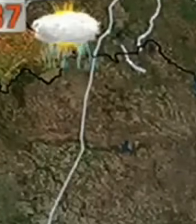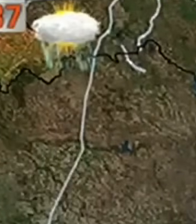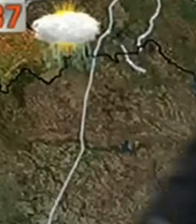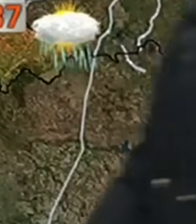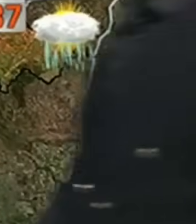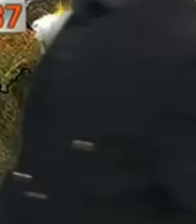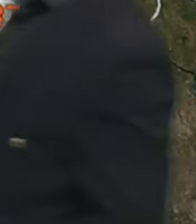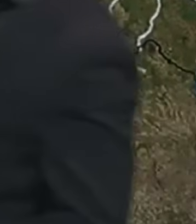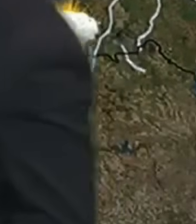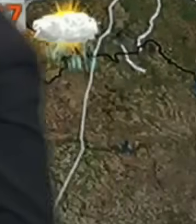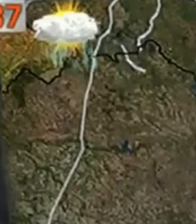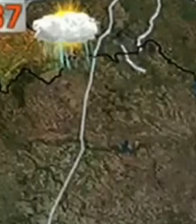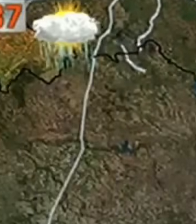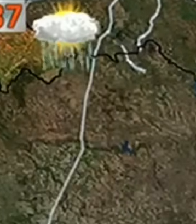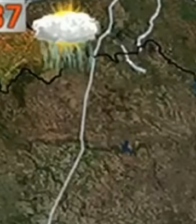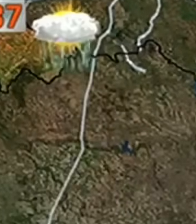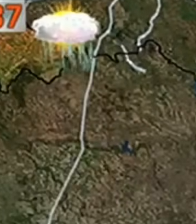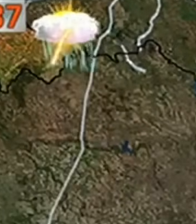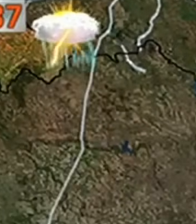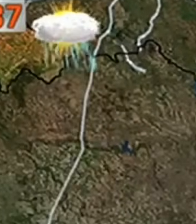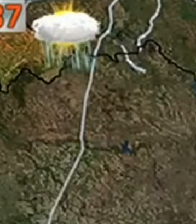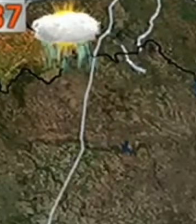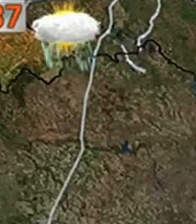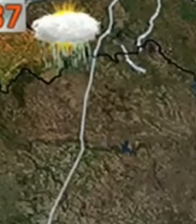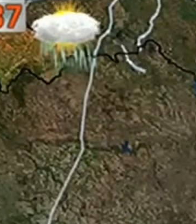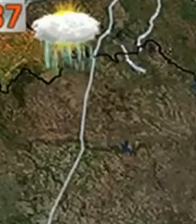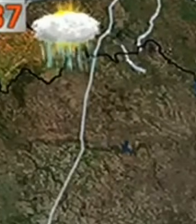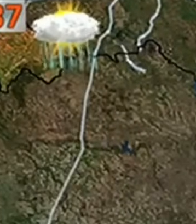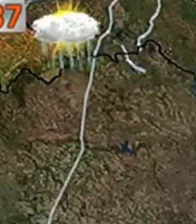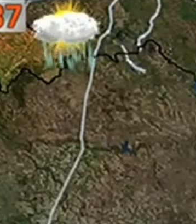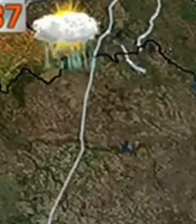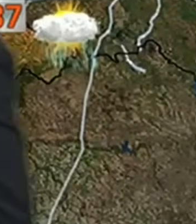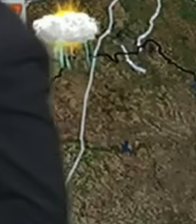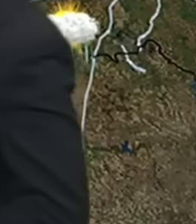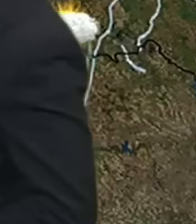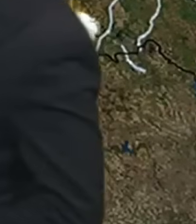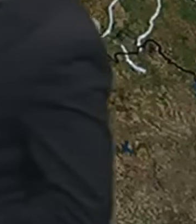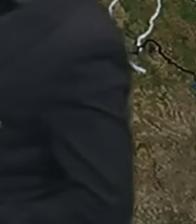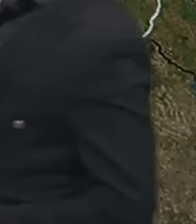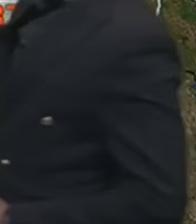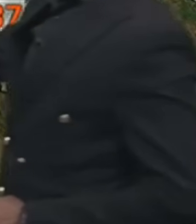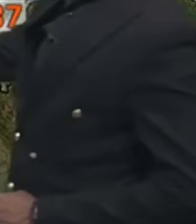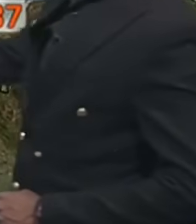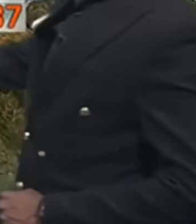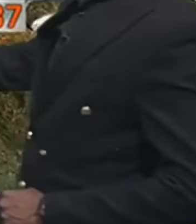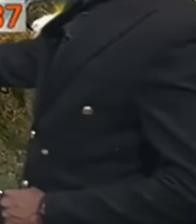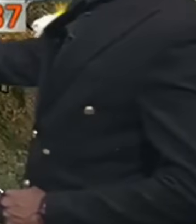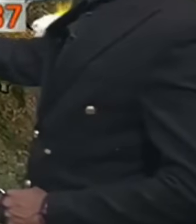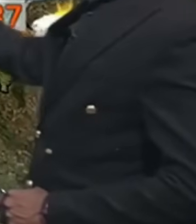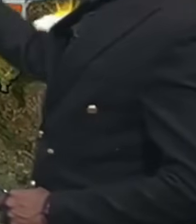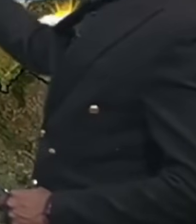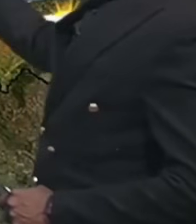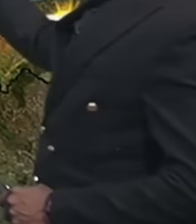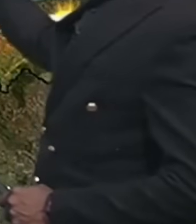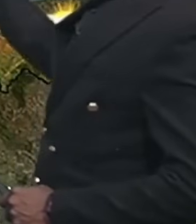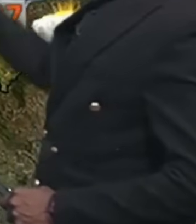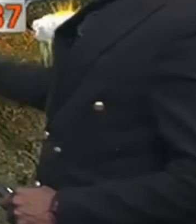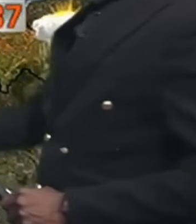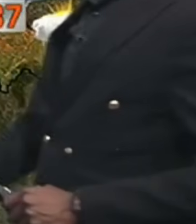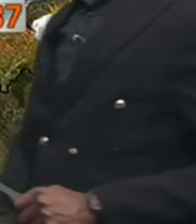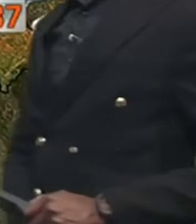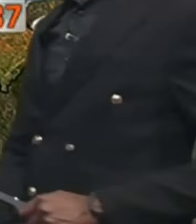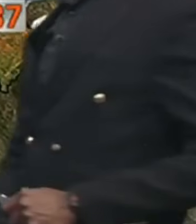ka Northwest go bontšha go tla ba go fiša re lebetse yona lo ka kwa go la Tosca ke 40 ka Taung le dikarolo tša gona ka kwa la Othostal ke